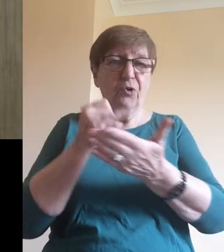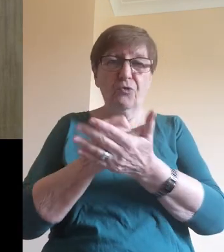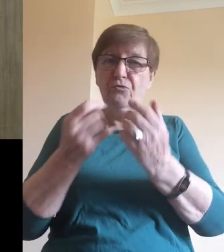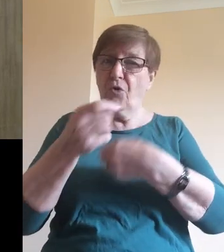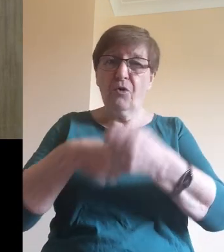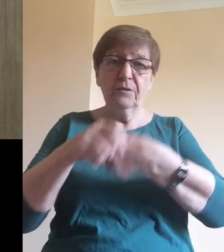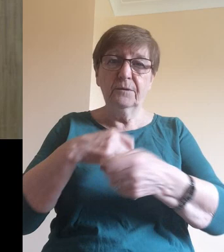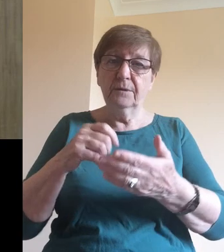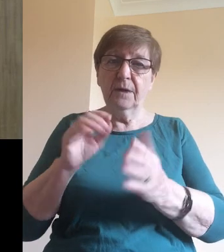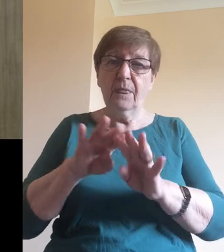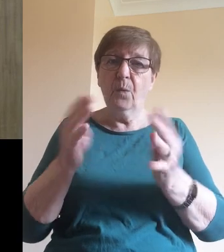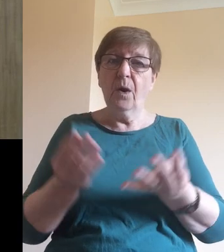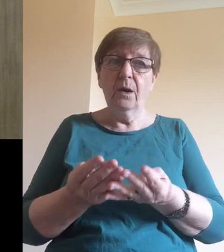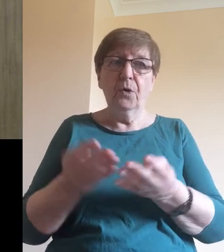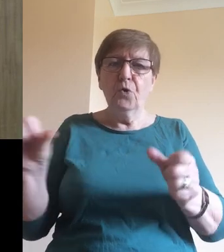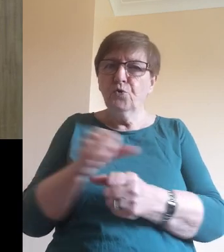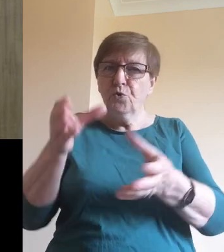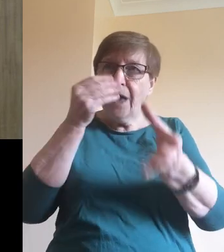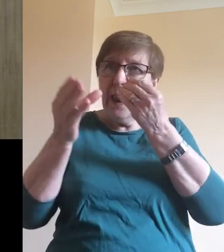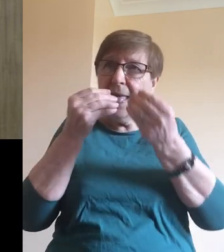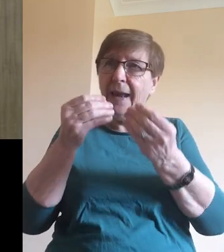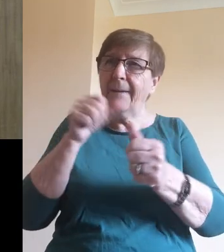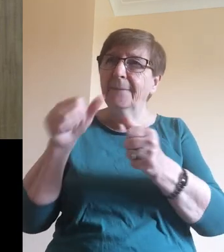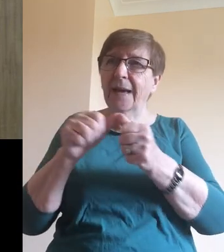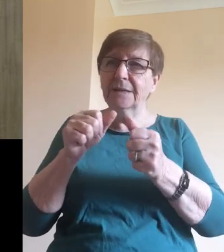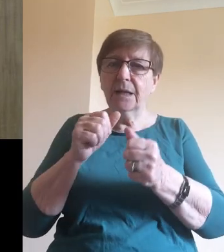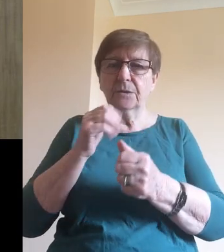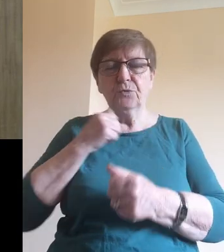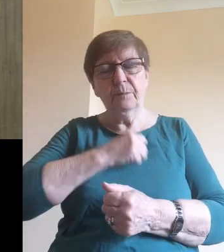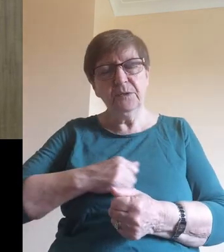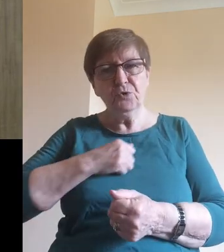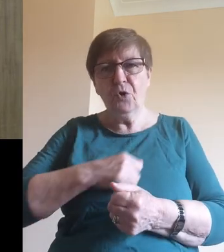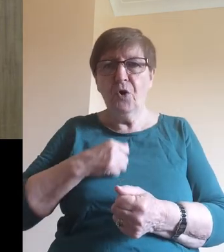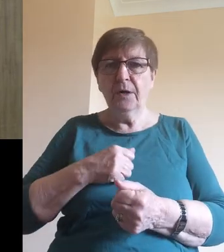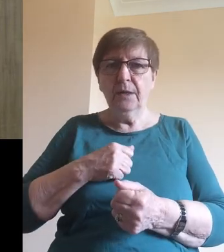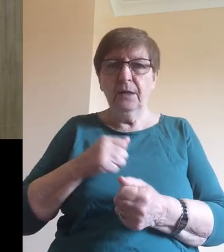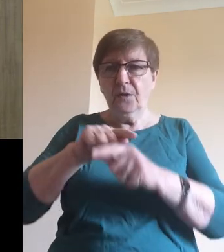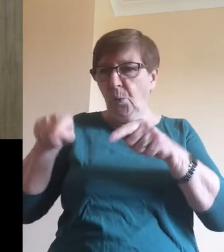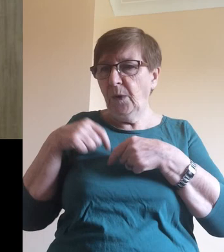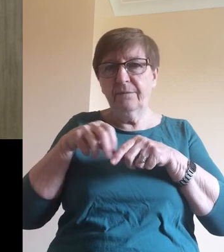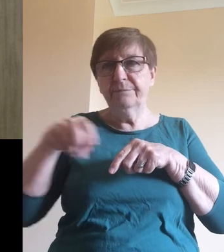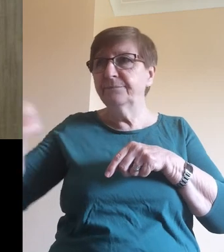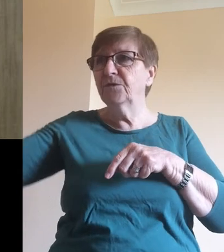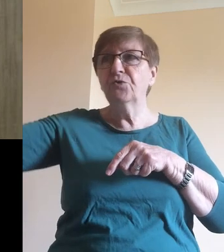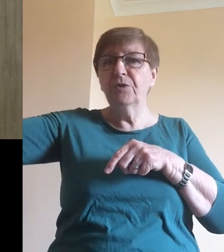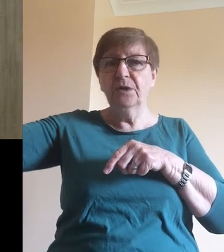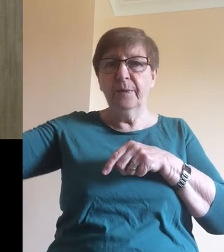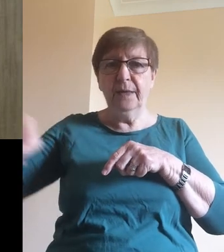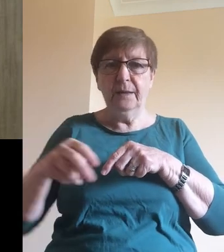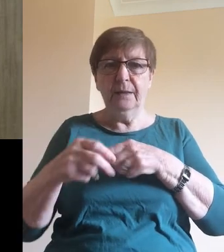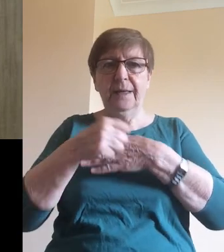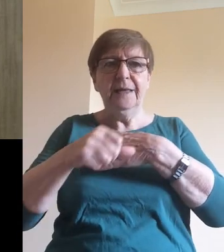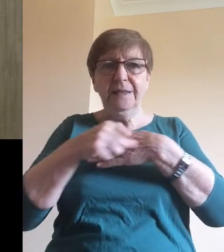And we should be learning better how to lament, how far we have strayed, how far the values of Easter have been